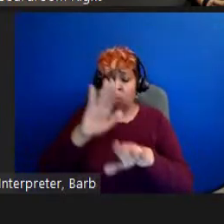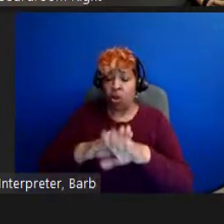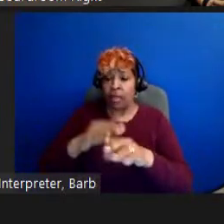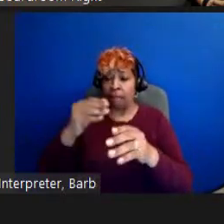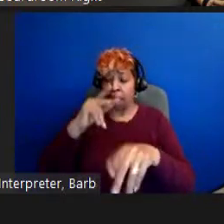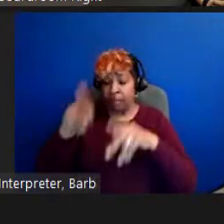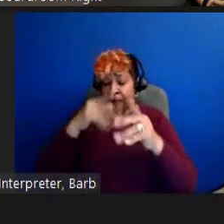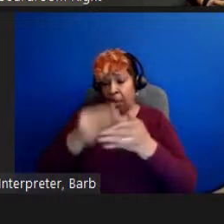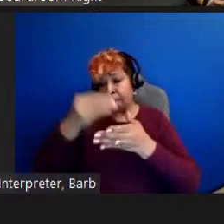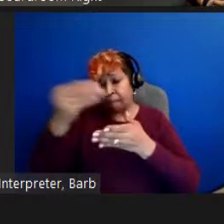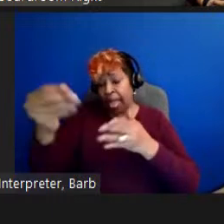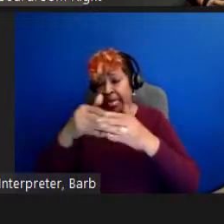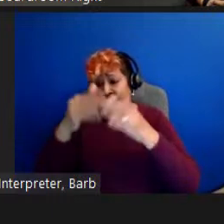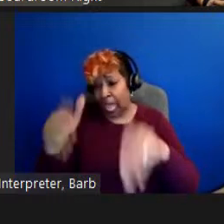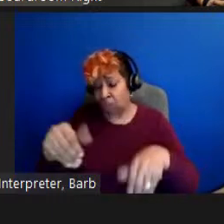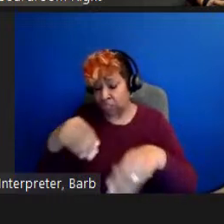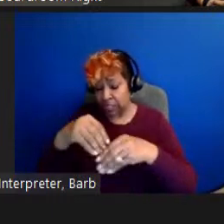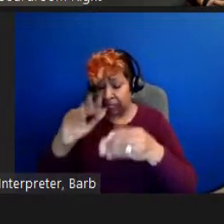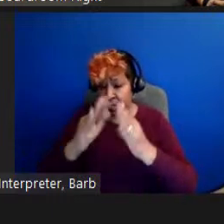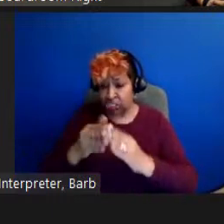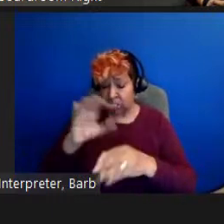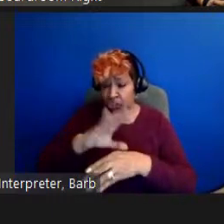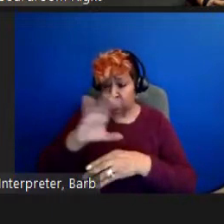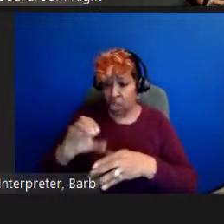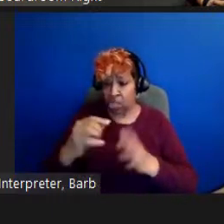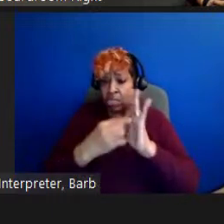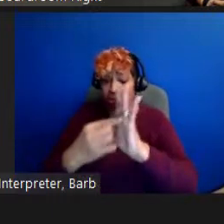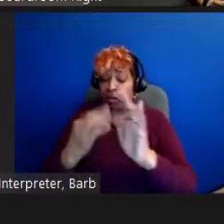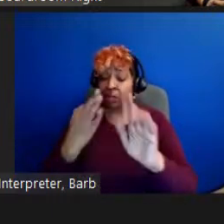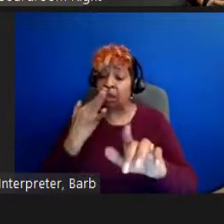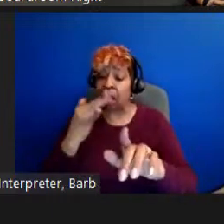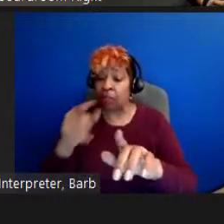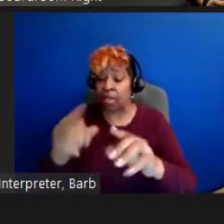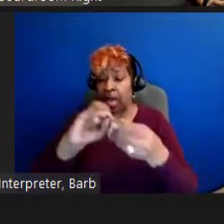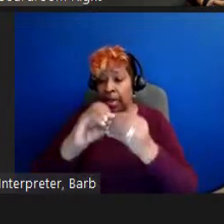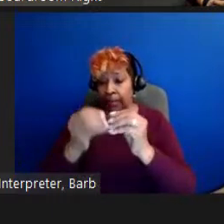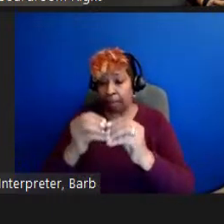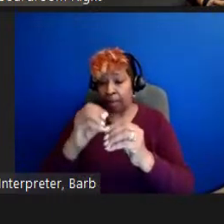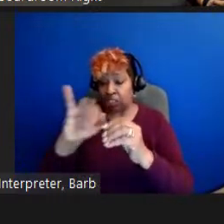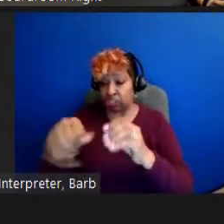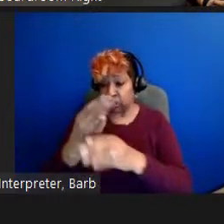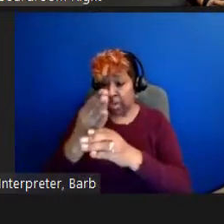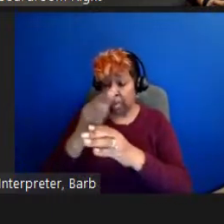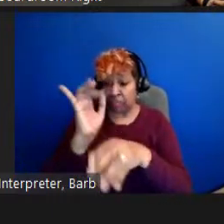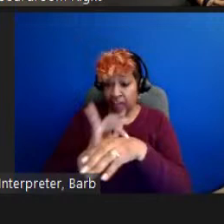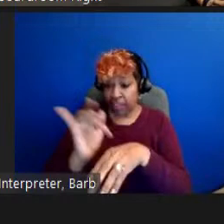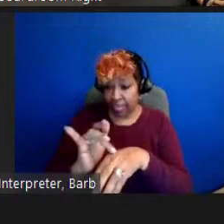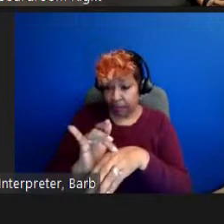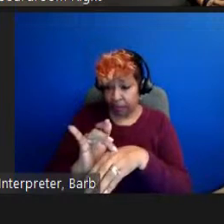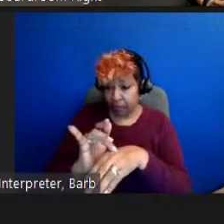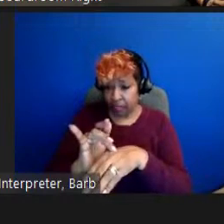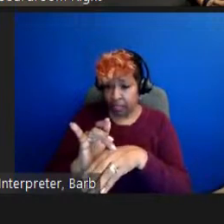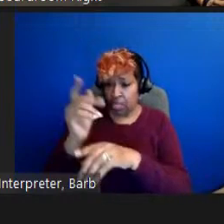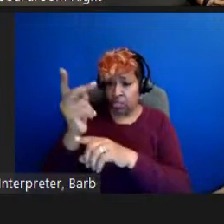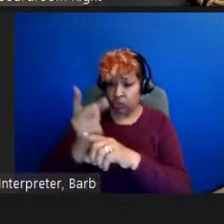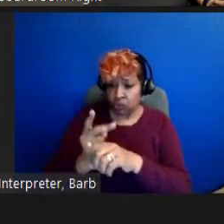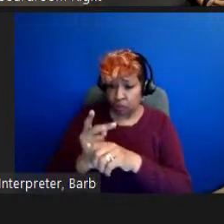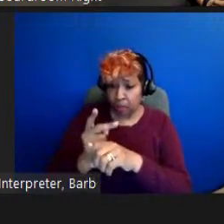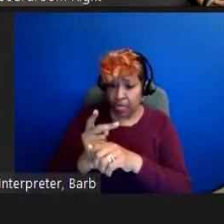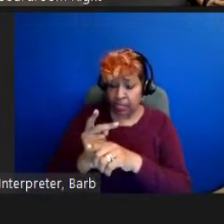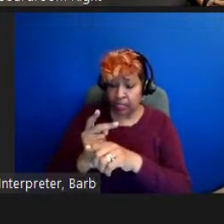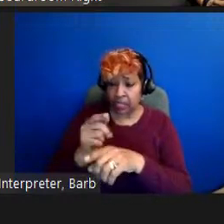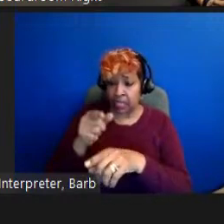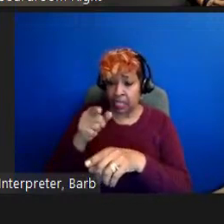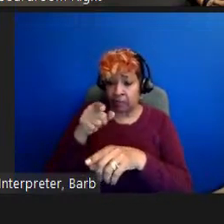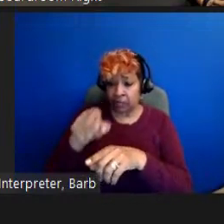map is a graphic that shows in color the number of jobs available within 2 miles. So green is the area